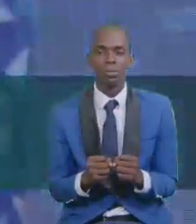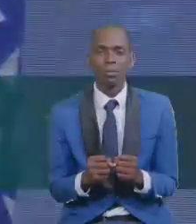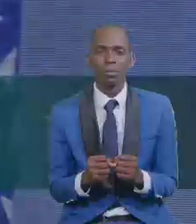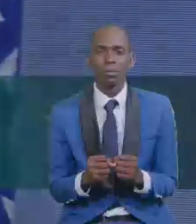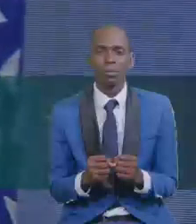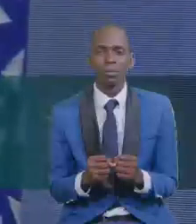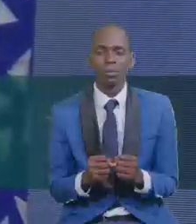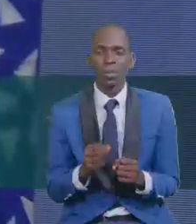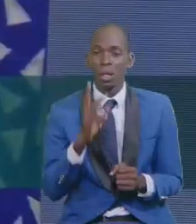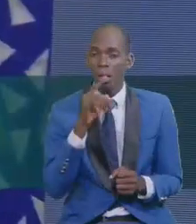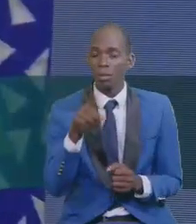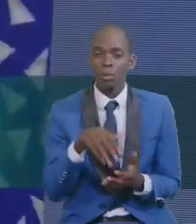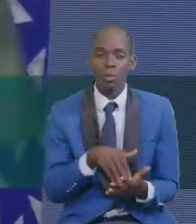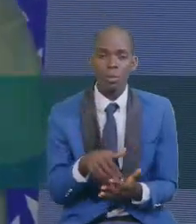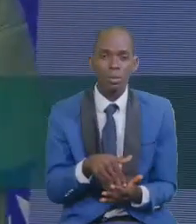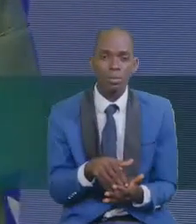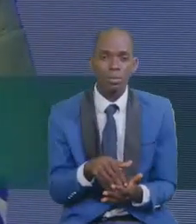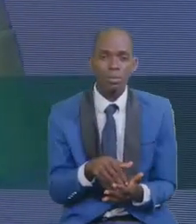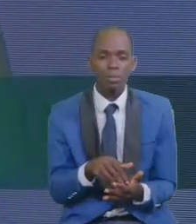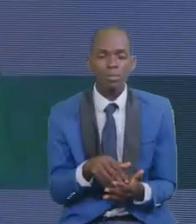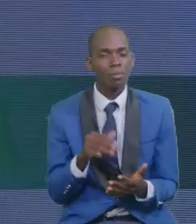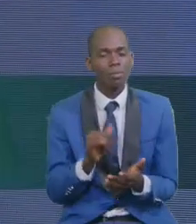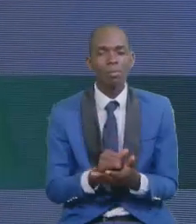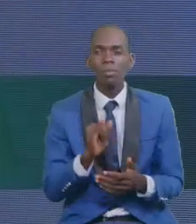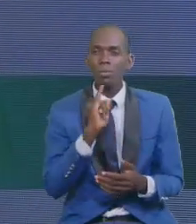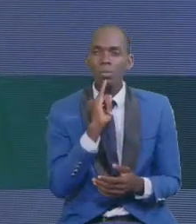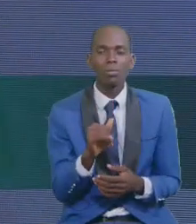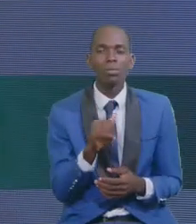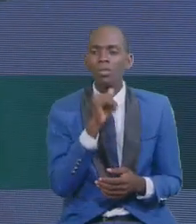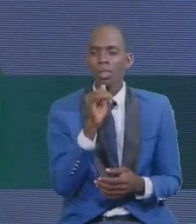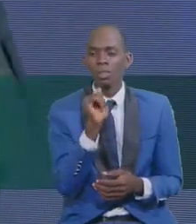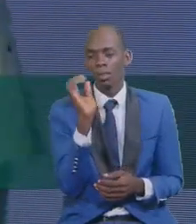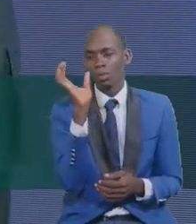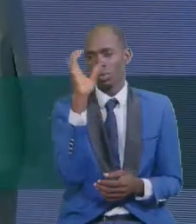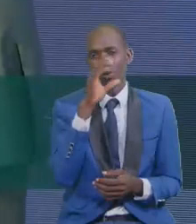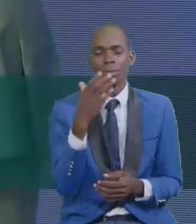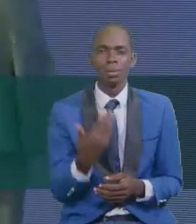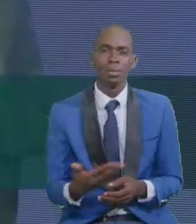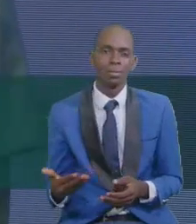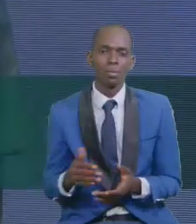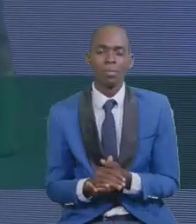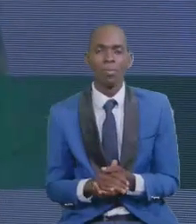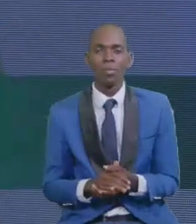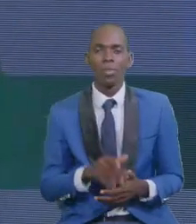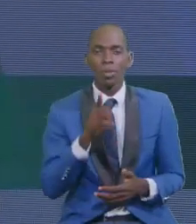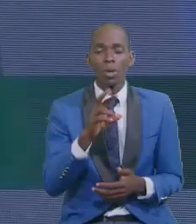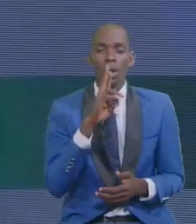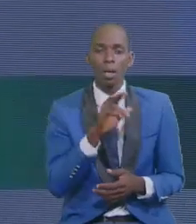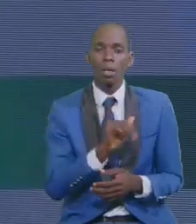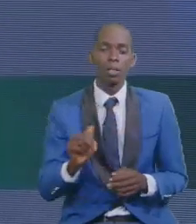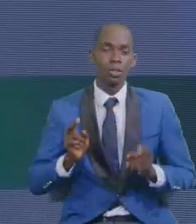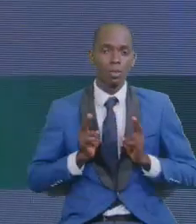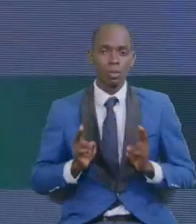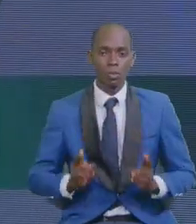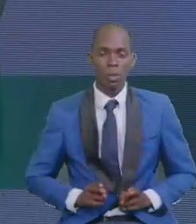Are you weak? That's not a strange thing. You're a human being doing